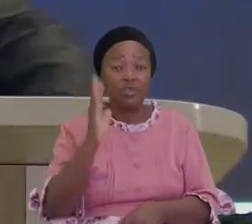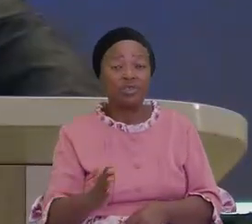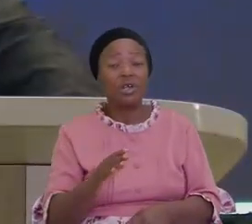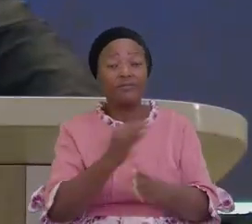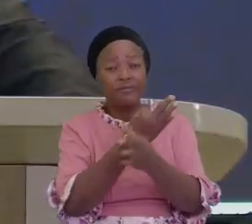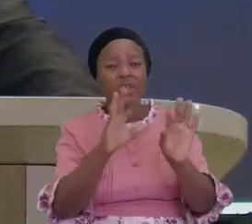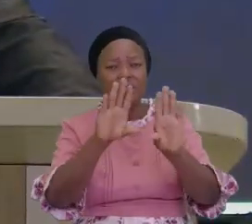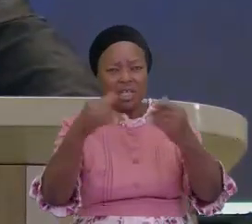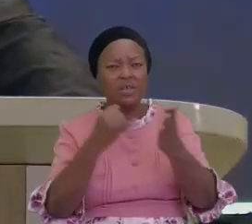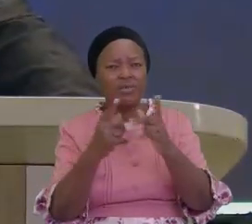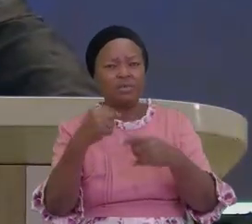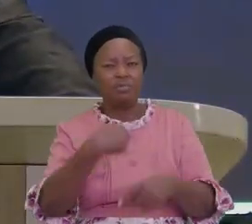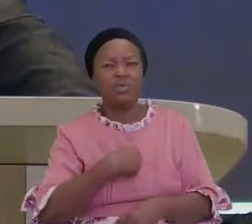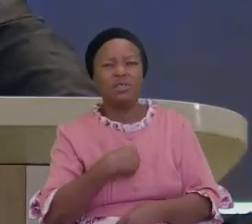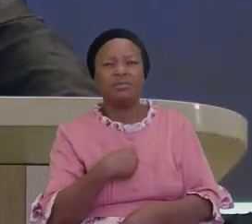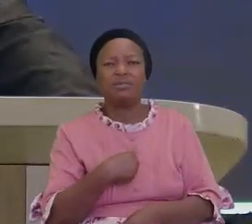me.